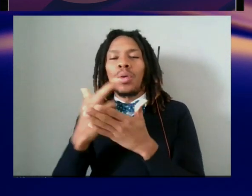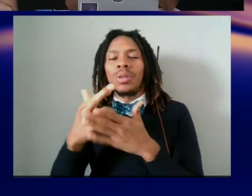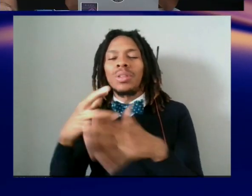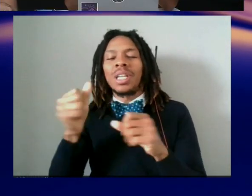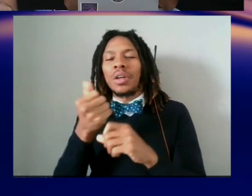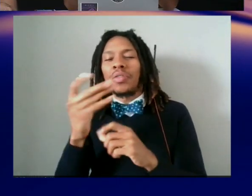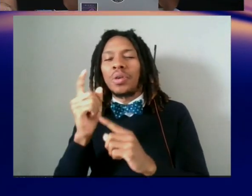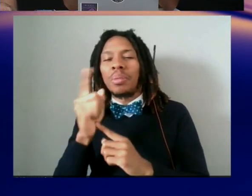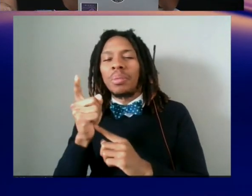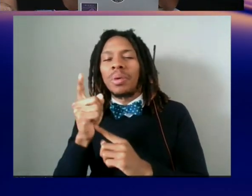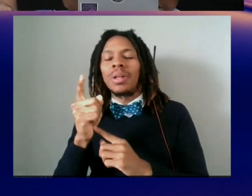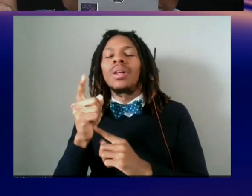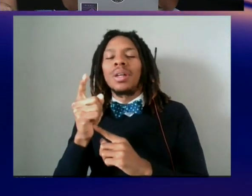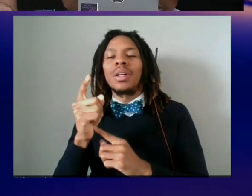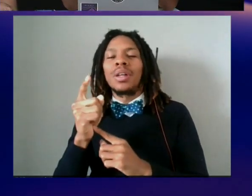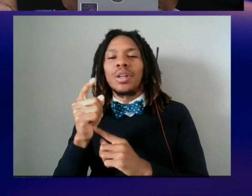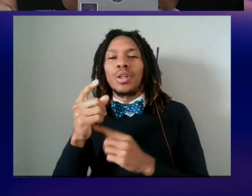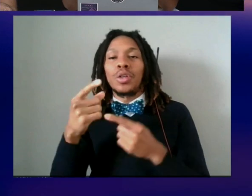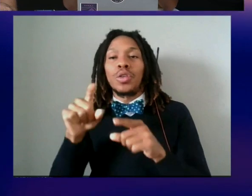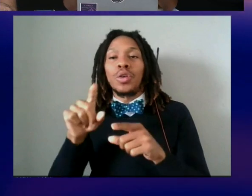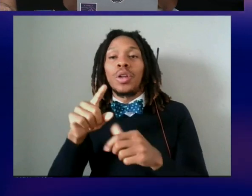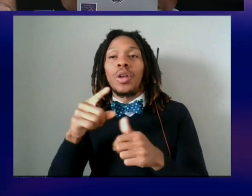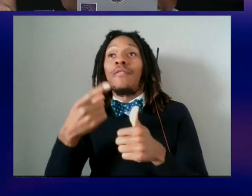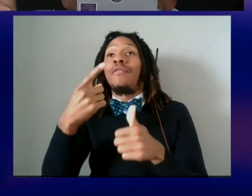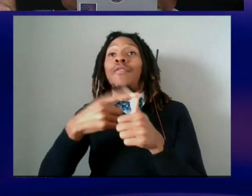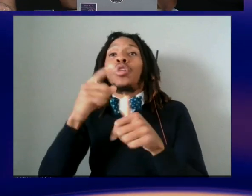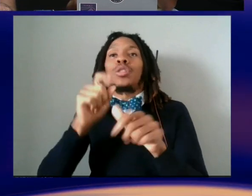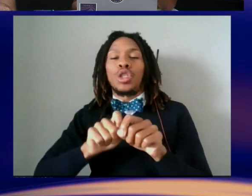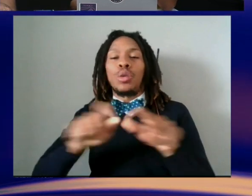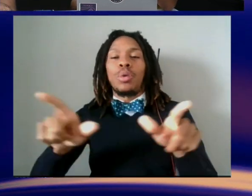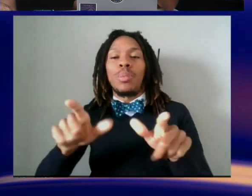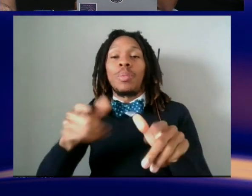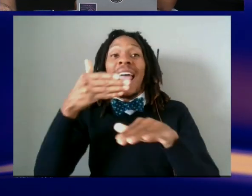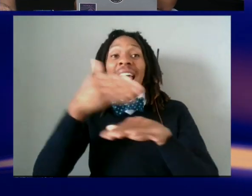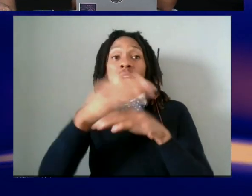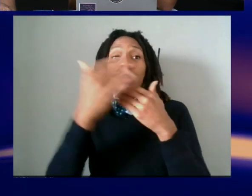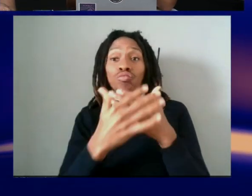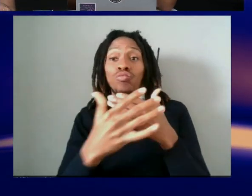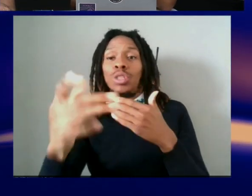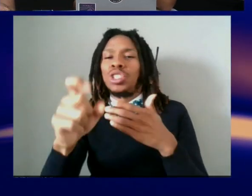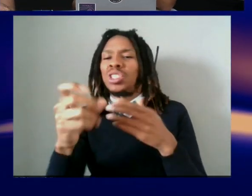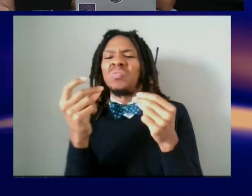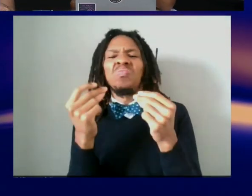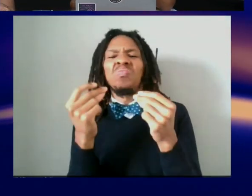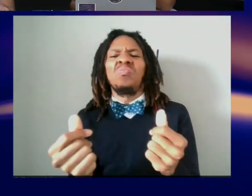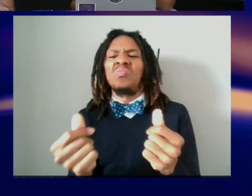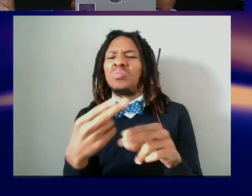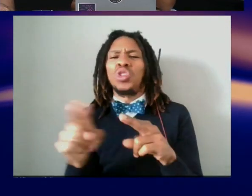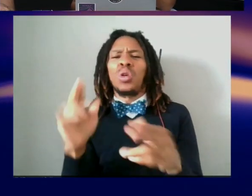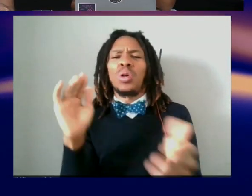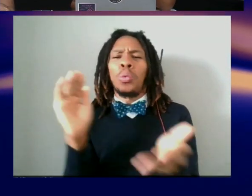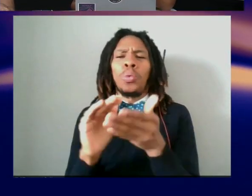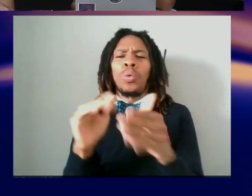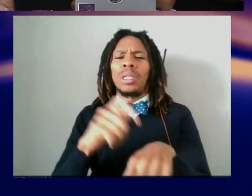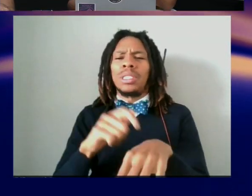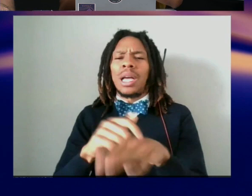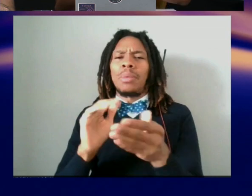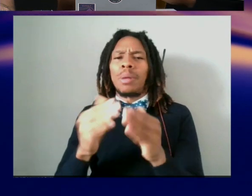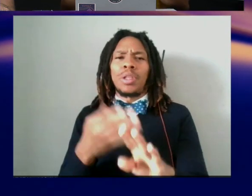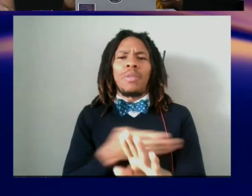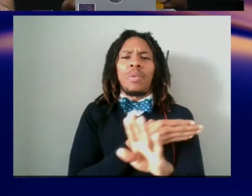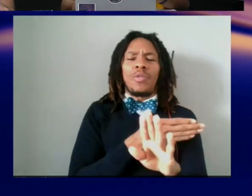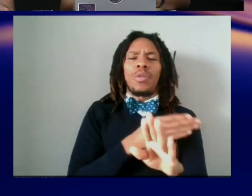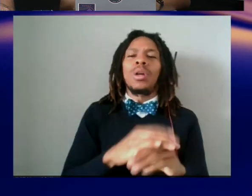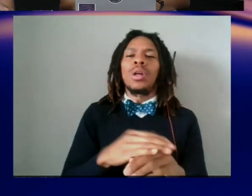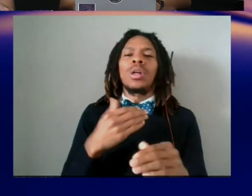your first deployment, but every deployment after that should be relatively shorter compared to that. So I'm going to jump